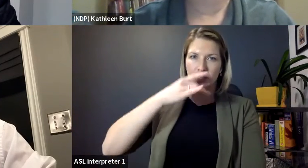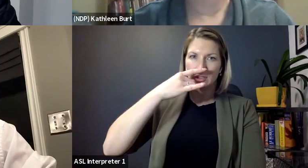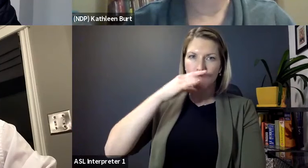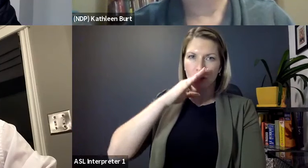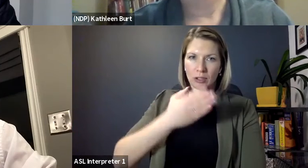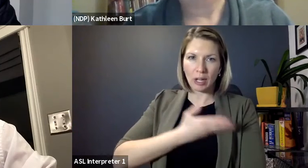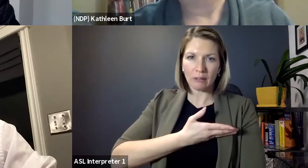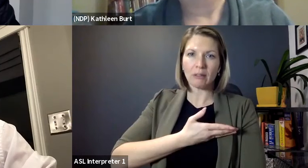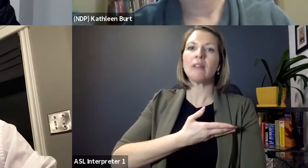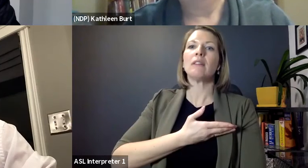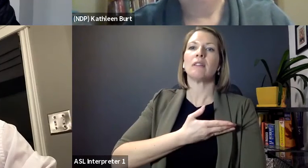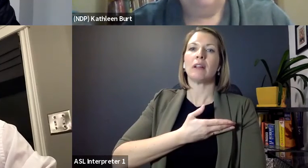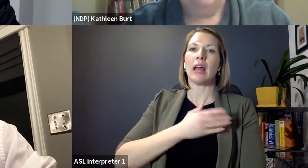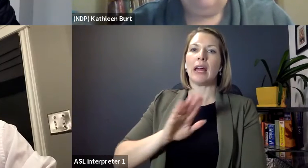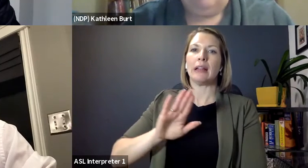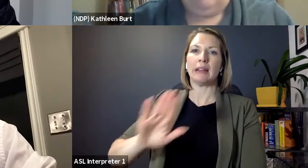the Bonavista area